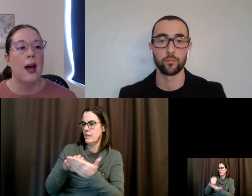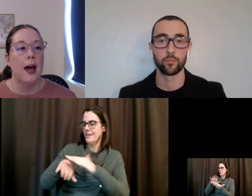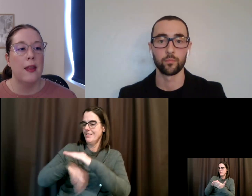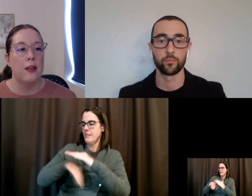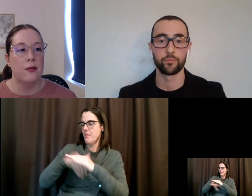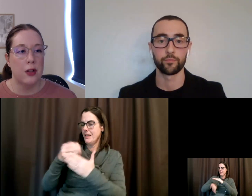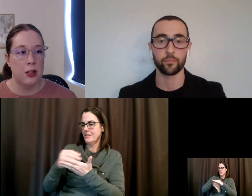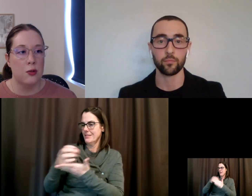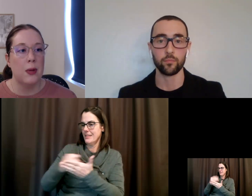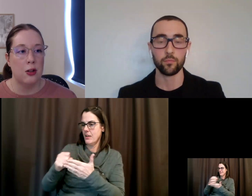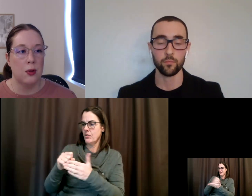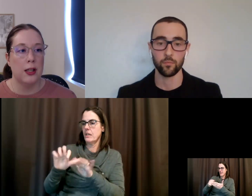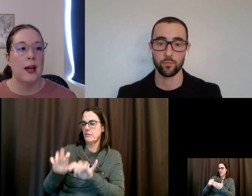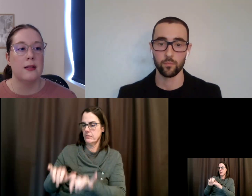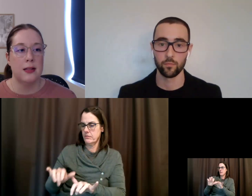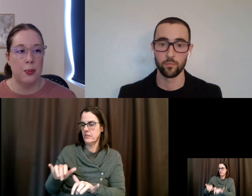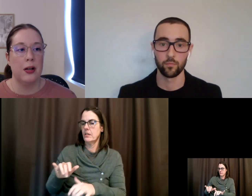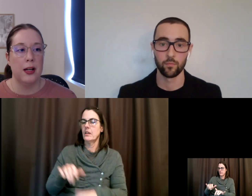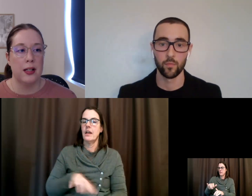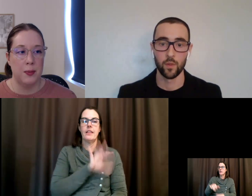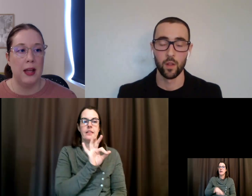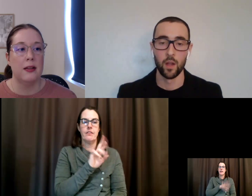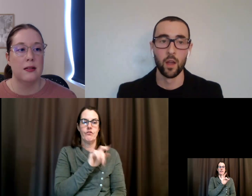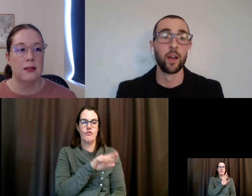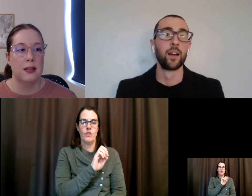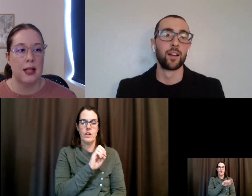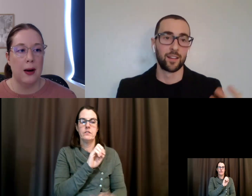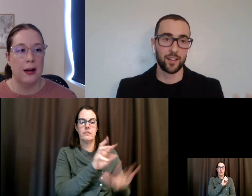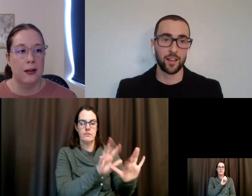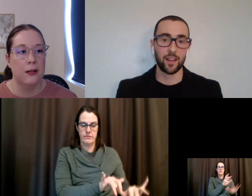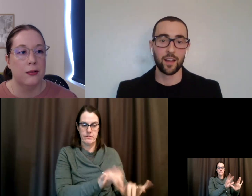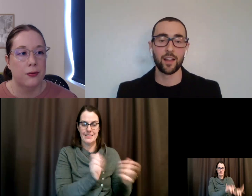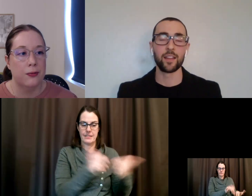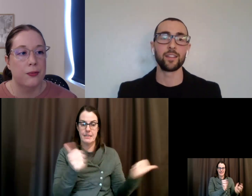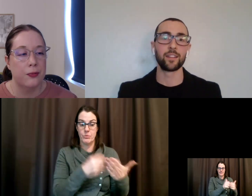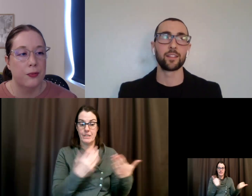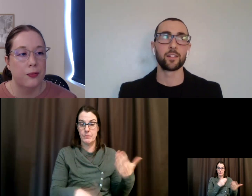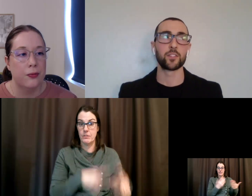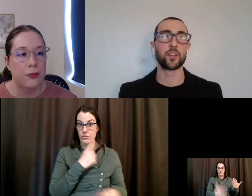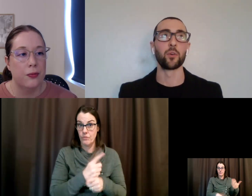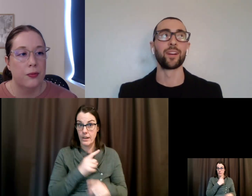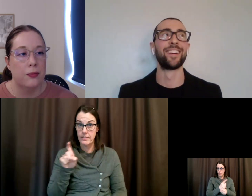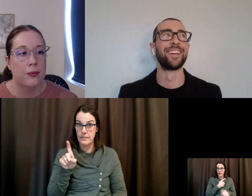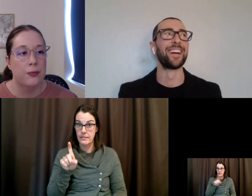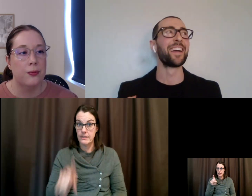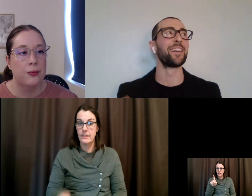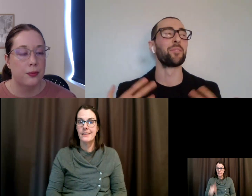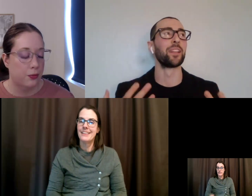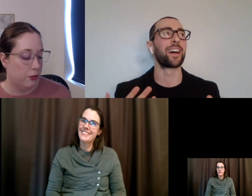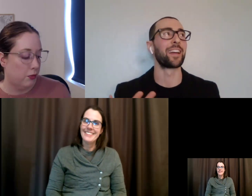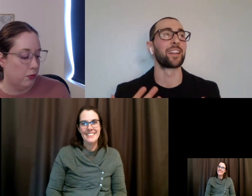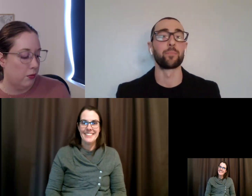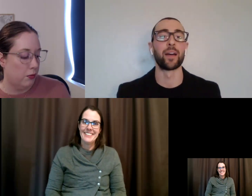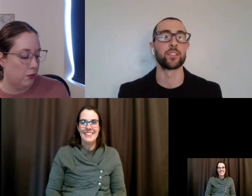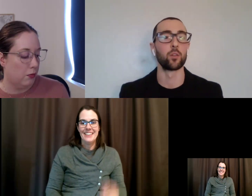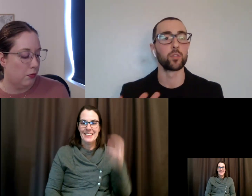manually and then the fringe manually as a separate expense. Is that right? So